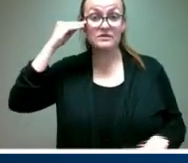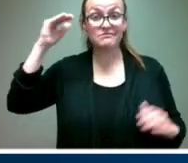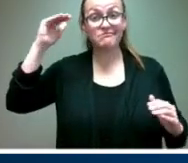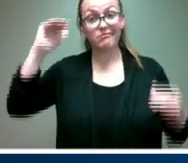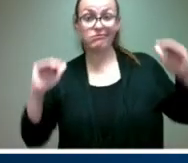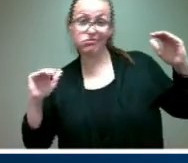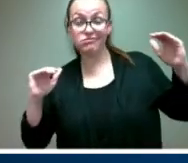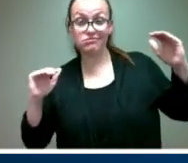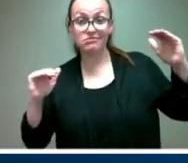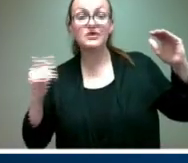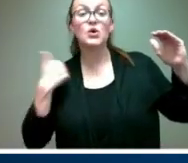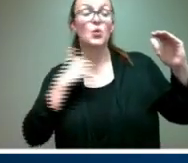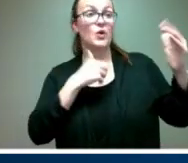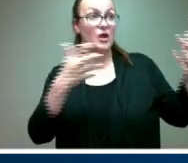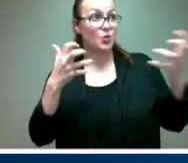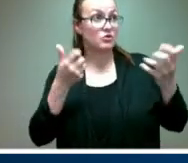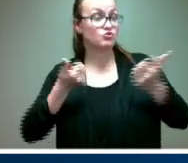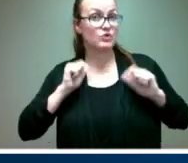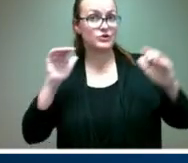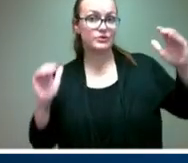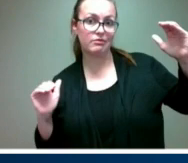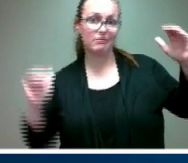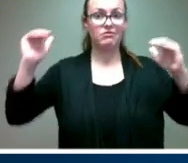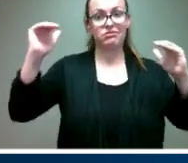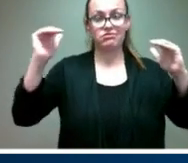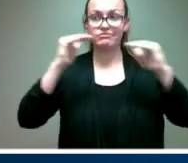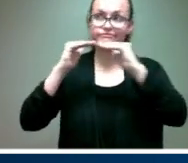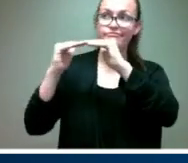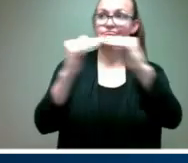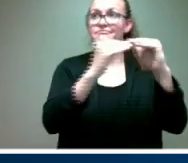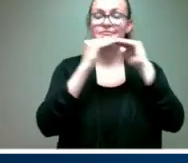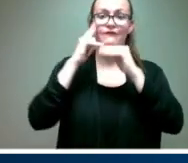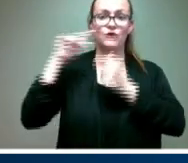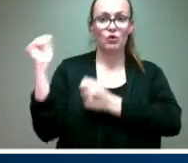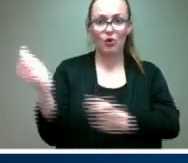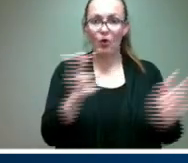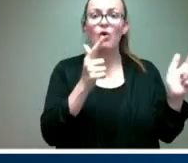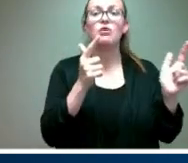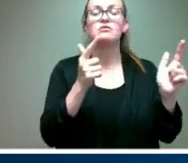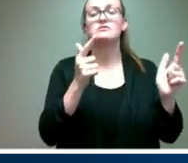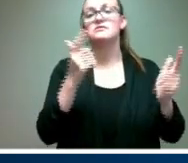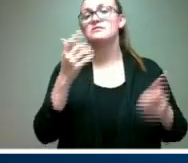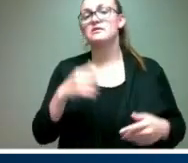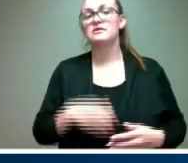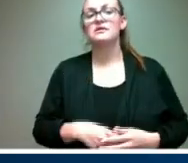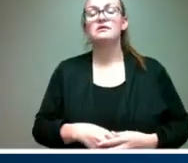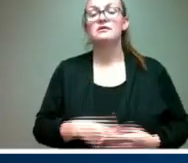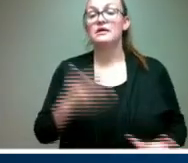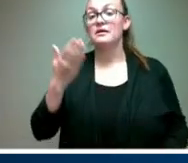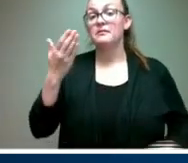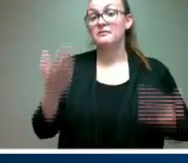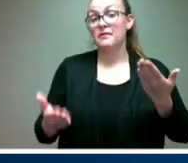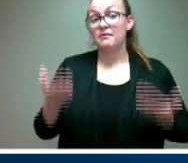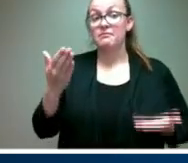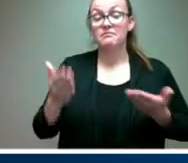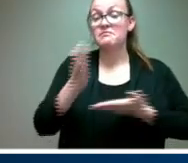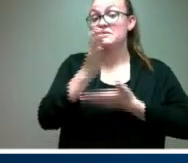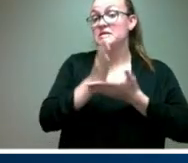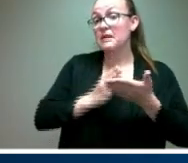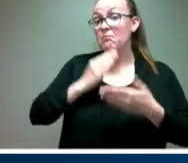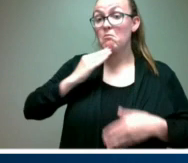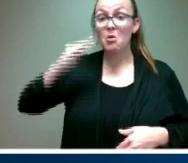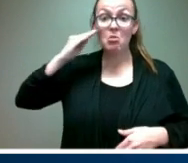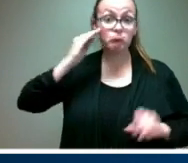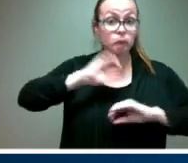know, in some ways, sort of equipment itself, right? Wireless or, you know, actual computers